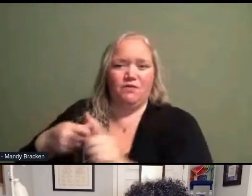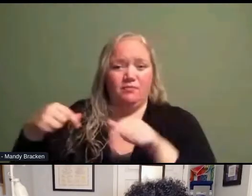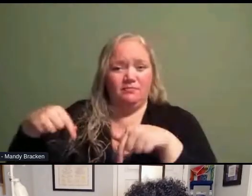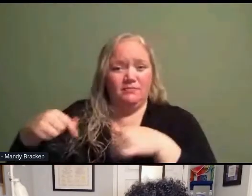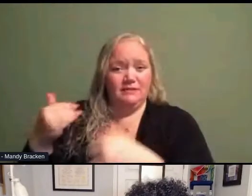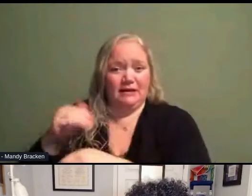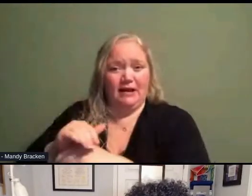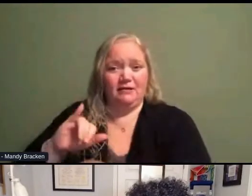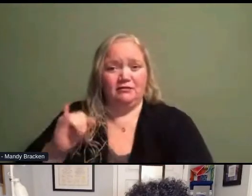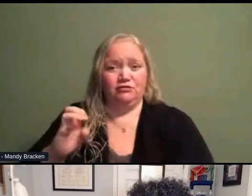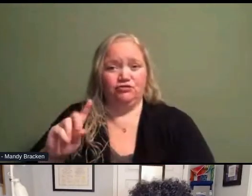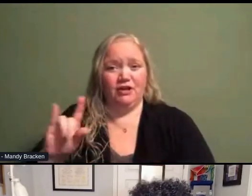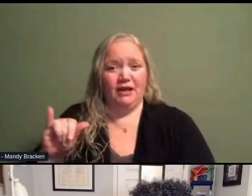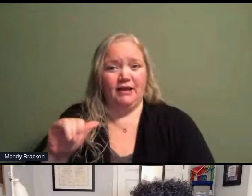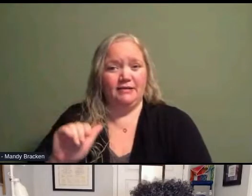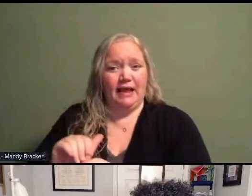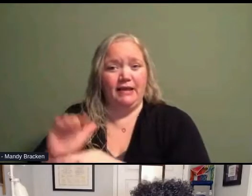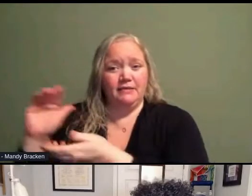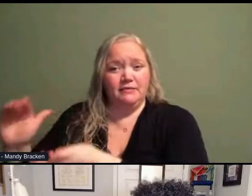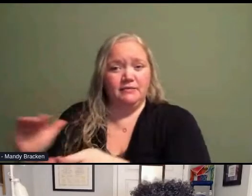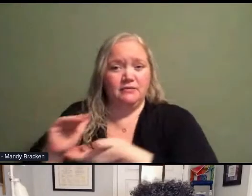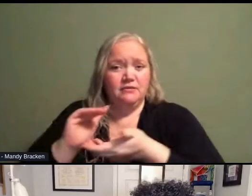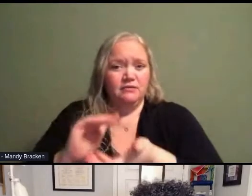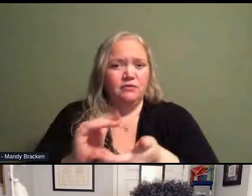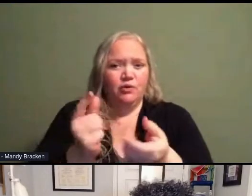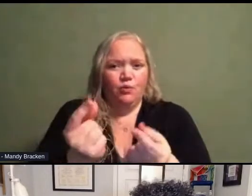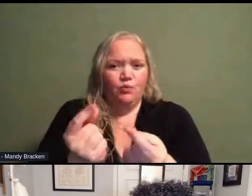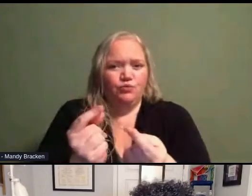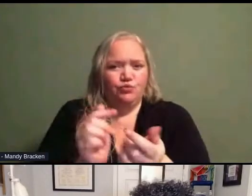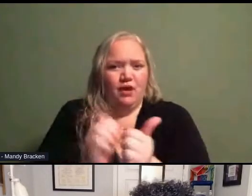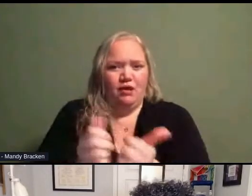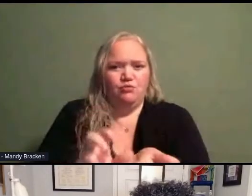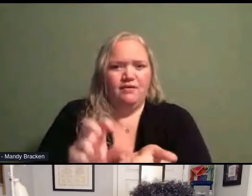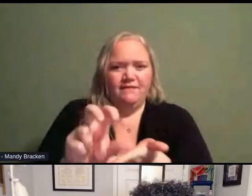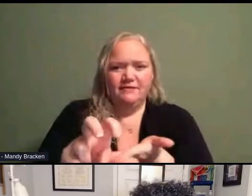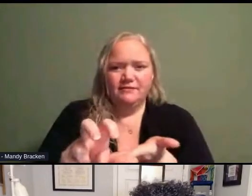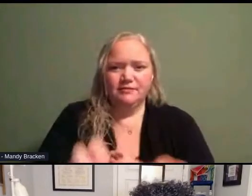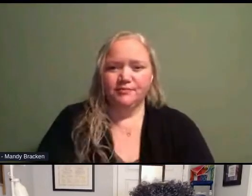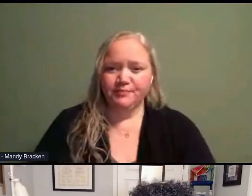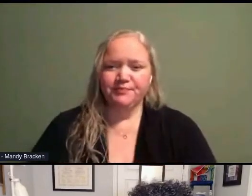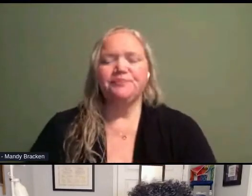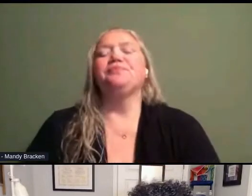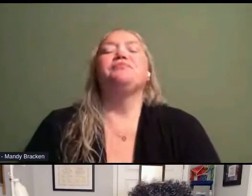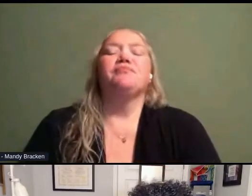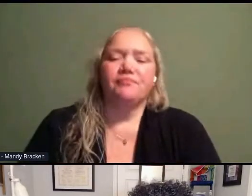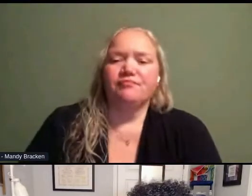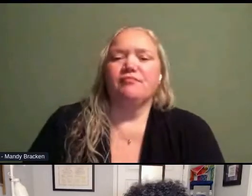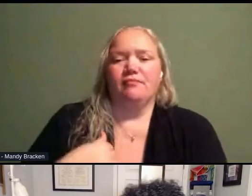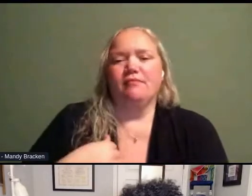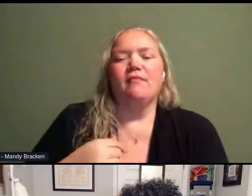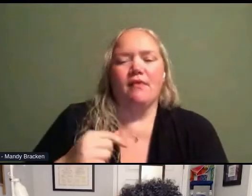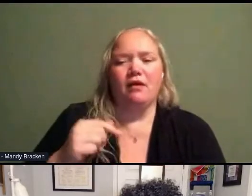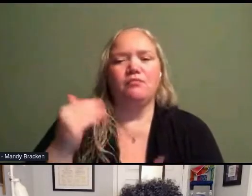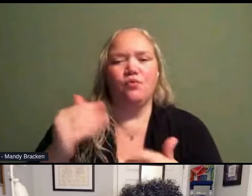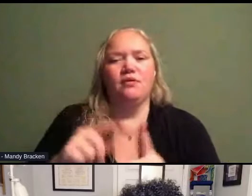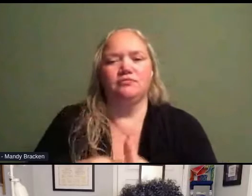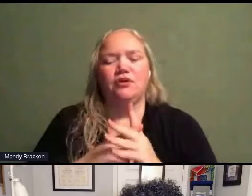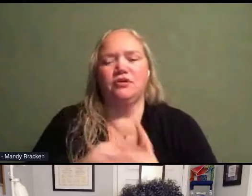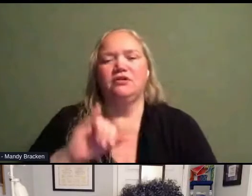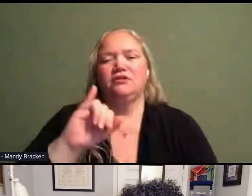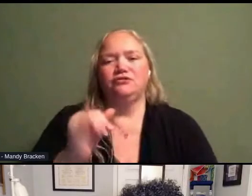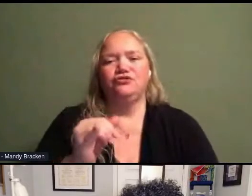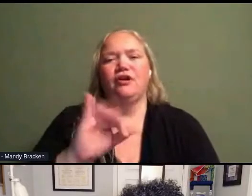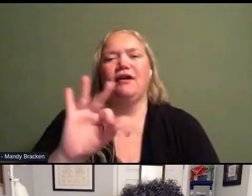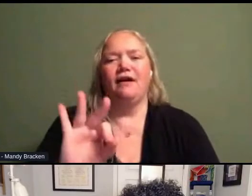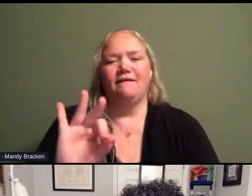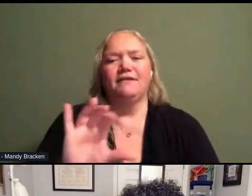Thank you. So, sure. So, JF and CS, we have been going through our own transformation internally